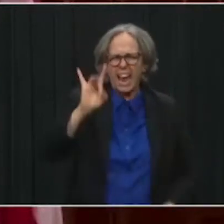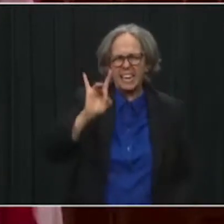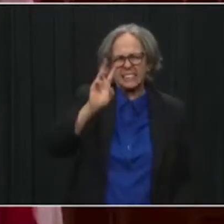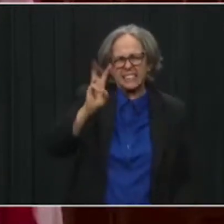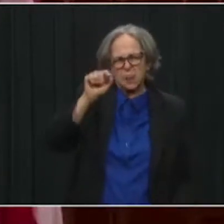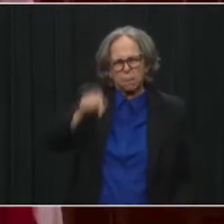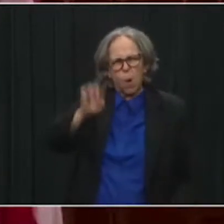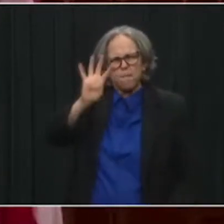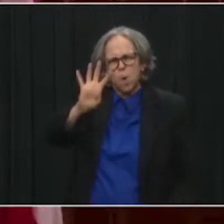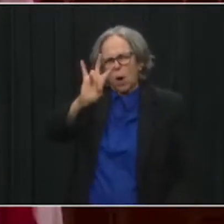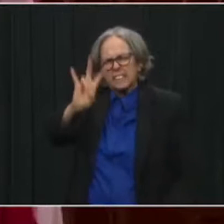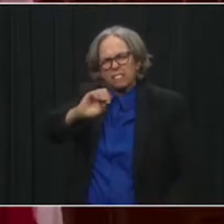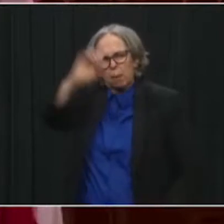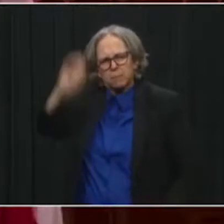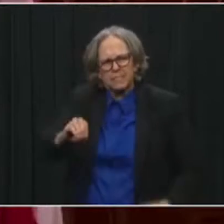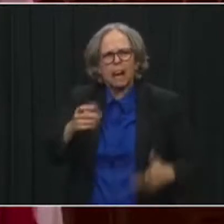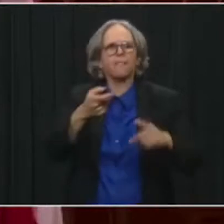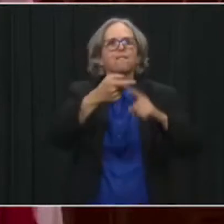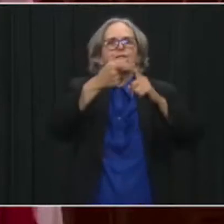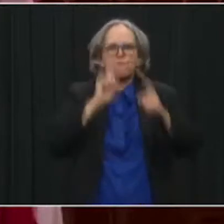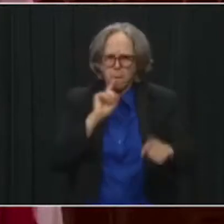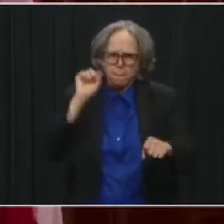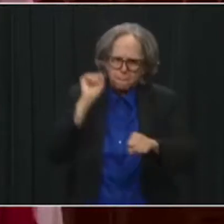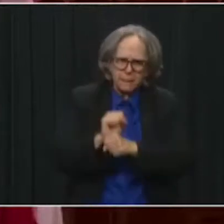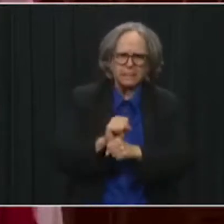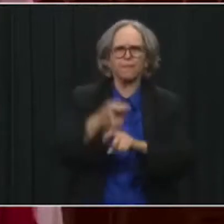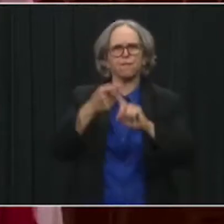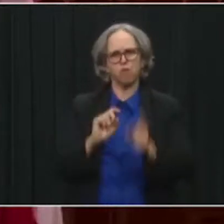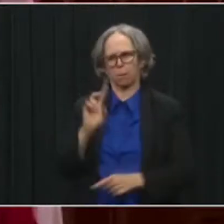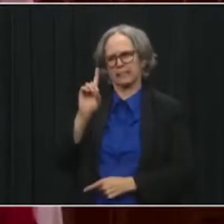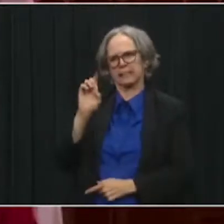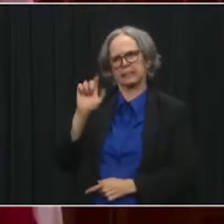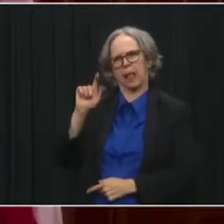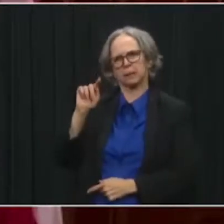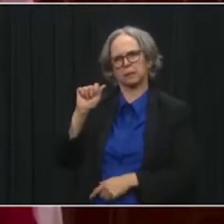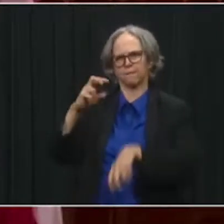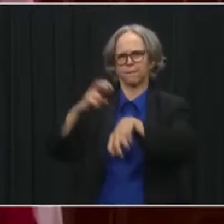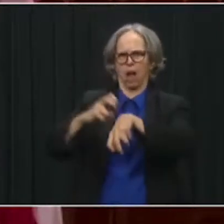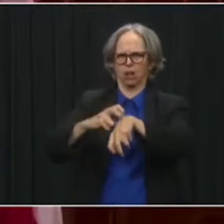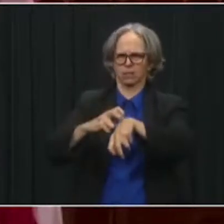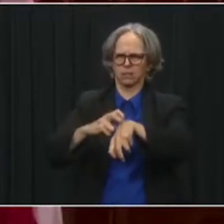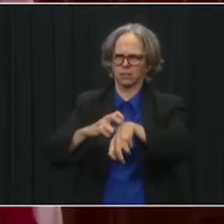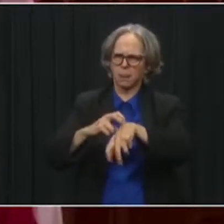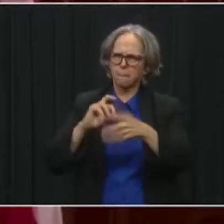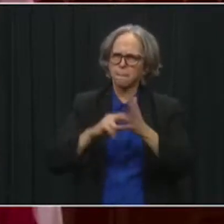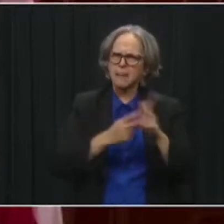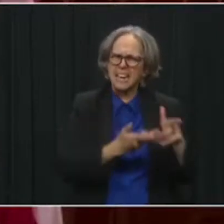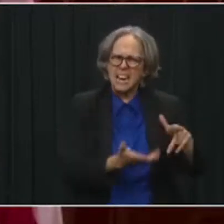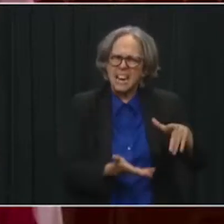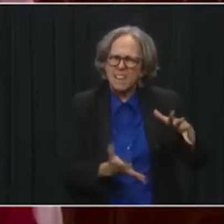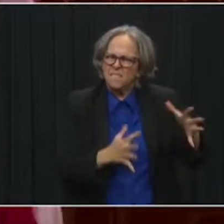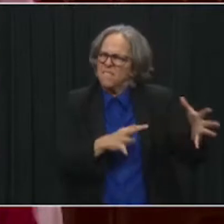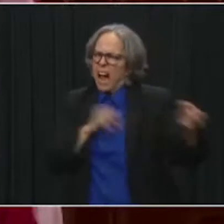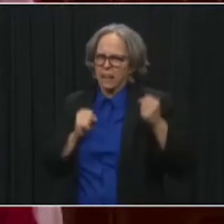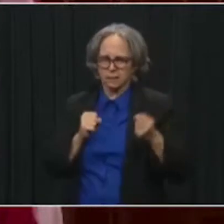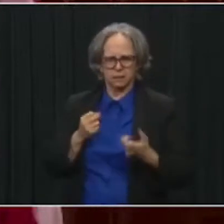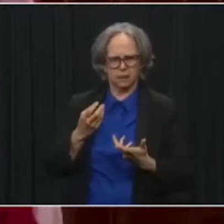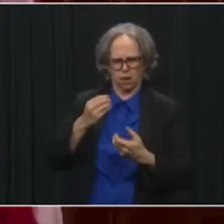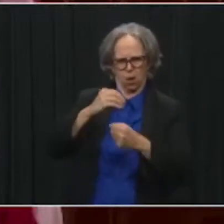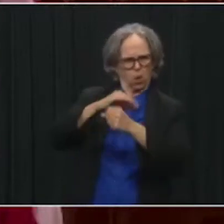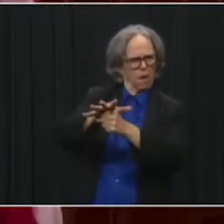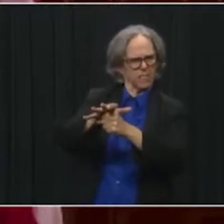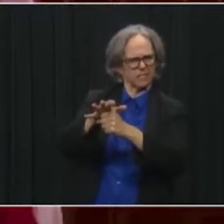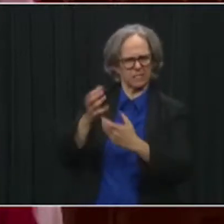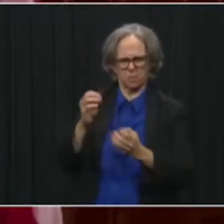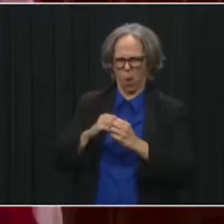86.47% of our lab sequence cases were the Delta variant. So over 86%. And Dr. Vanderhoff tells